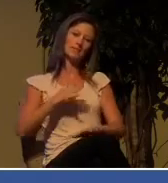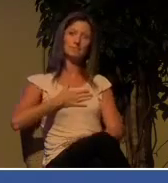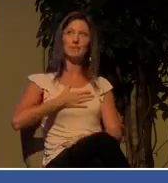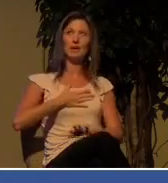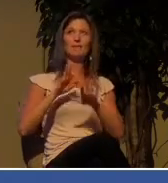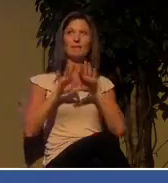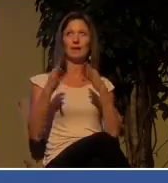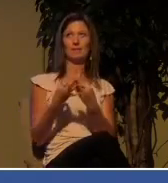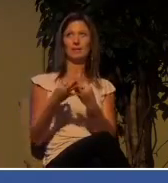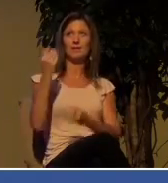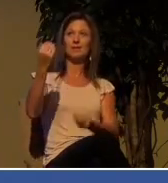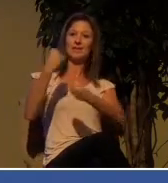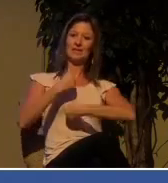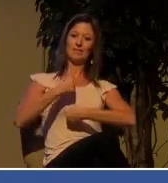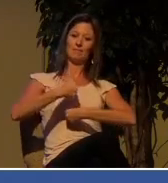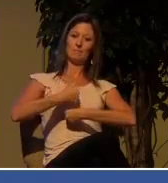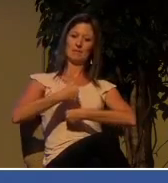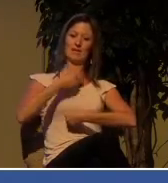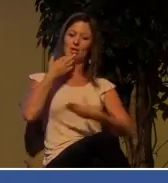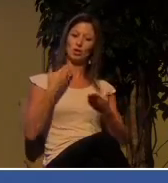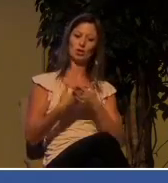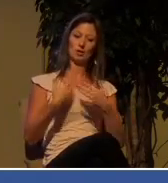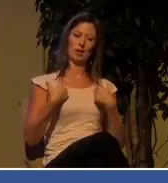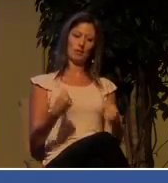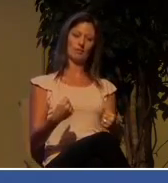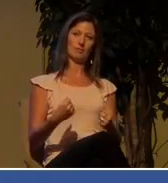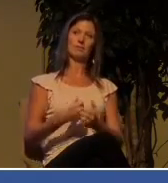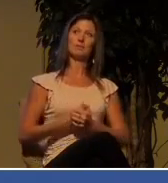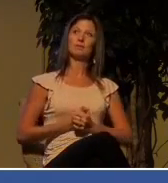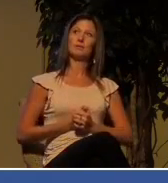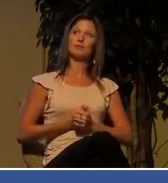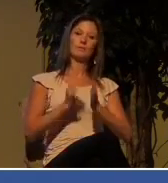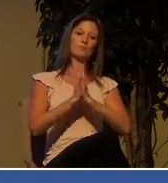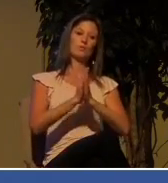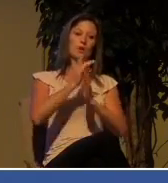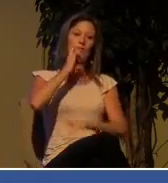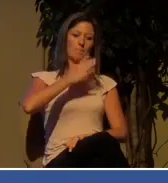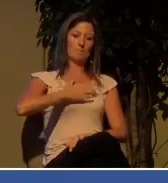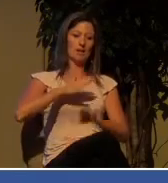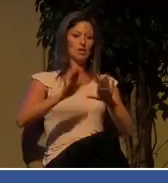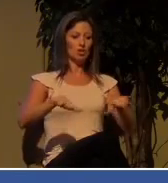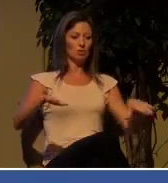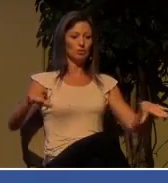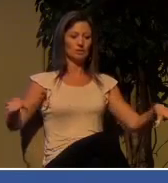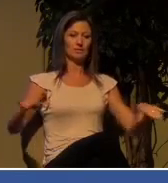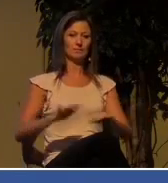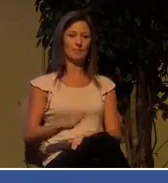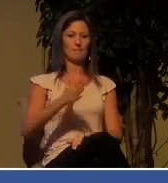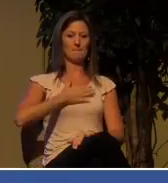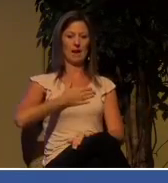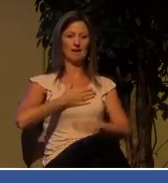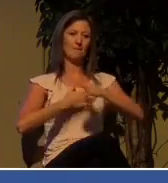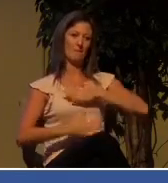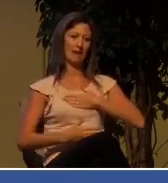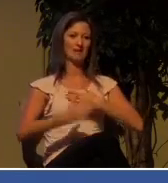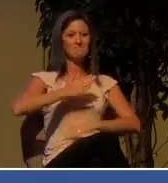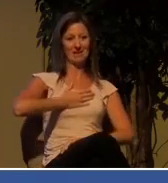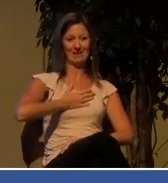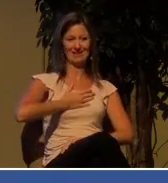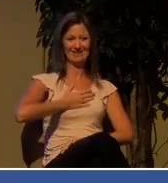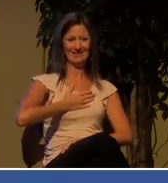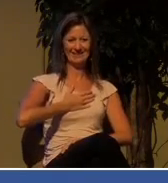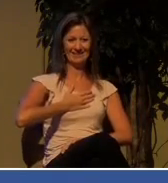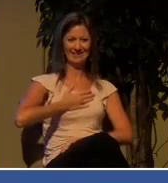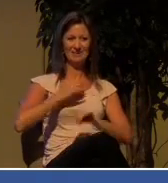me health. May my children not need braces as they grow up, that kind of thing. But God not only blesses